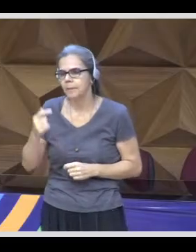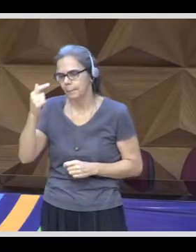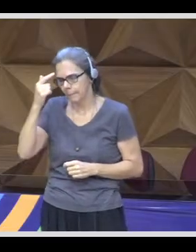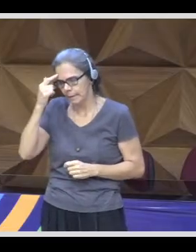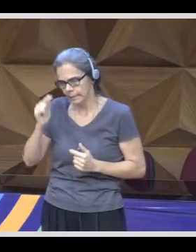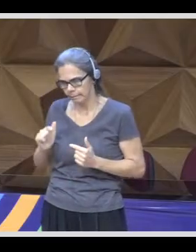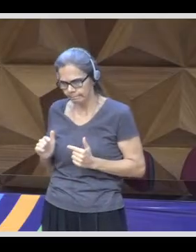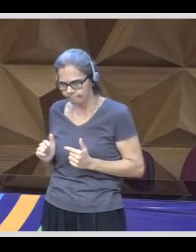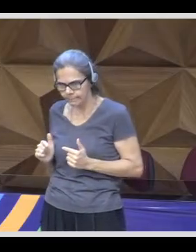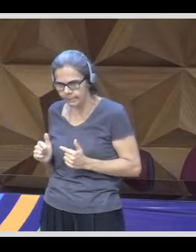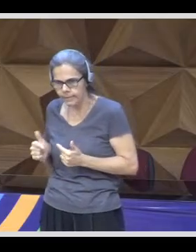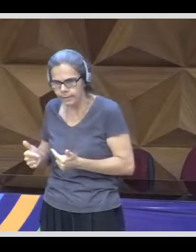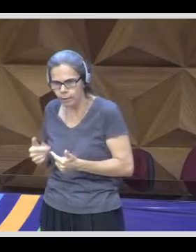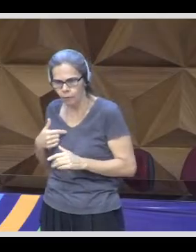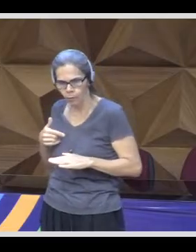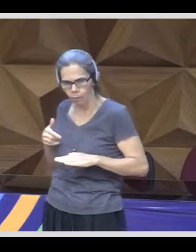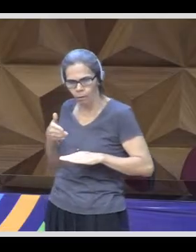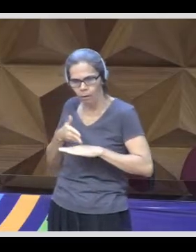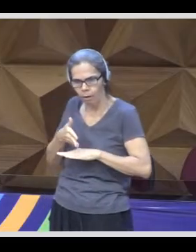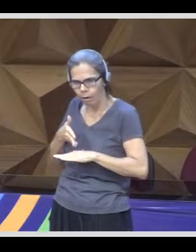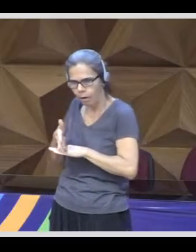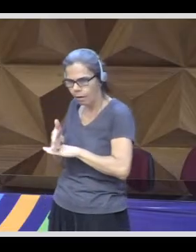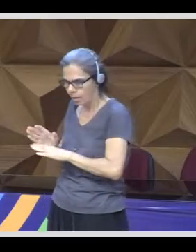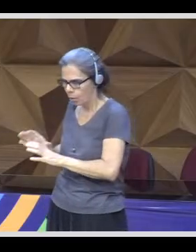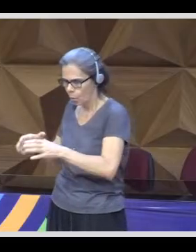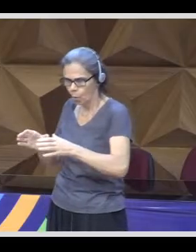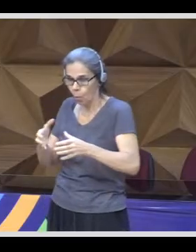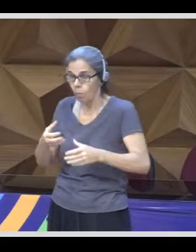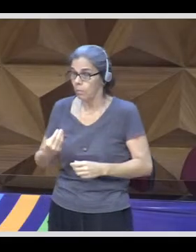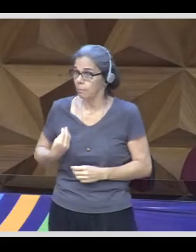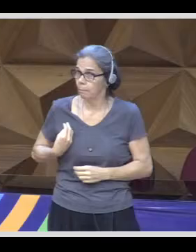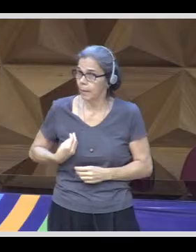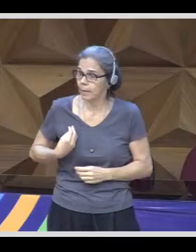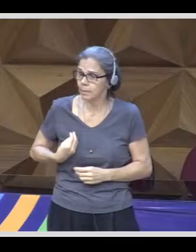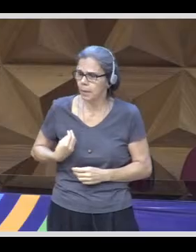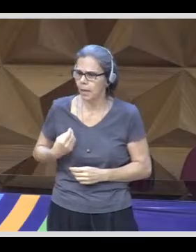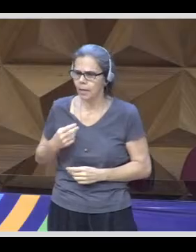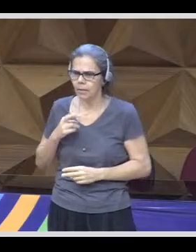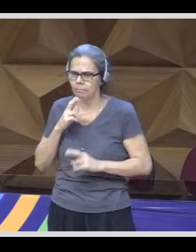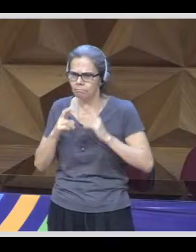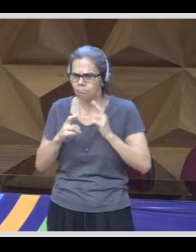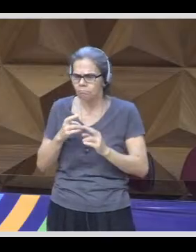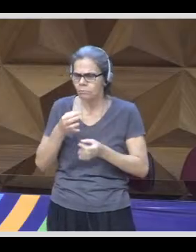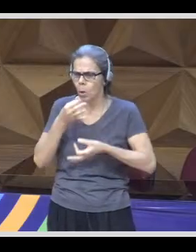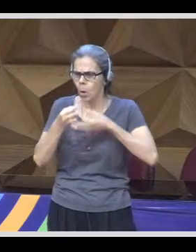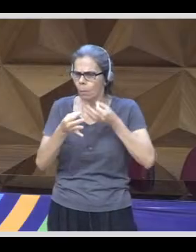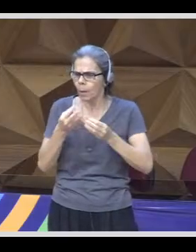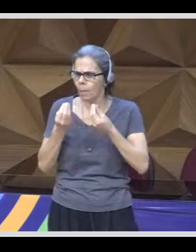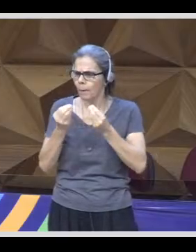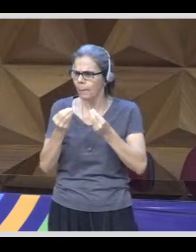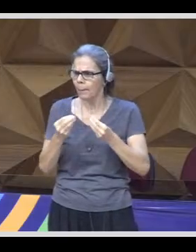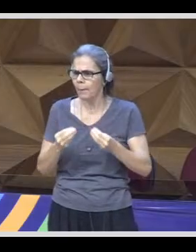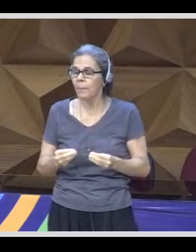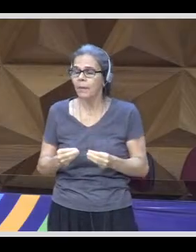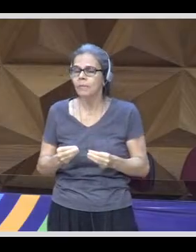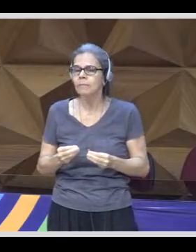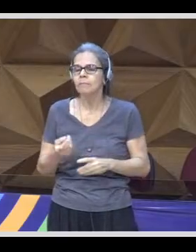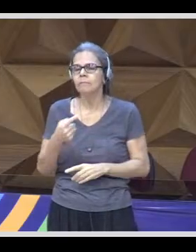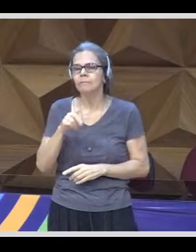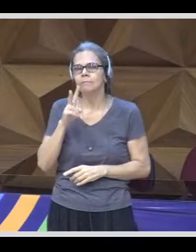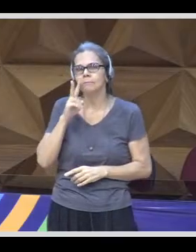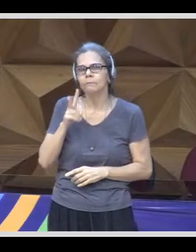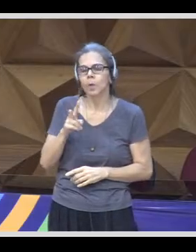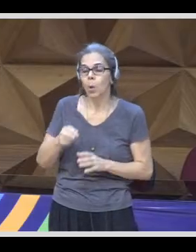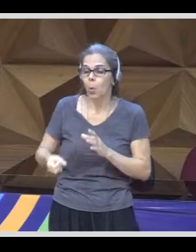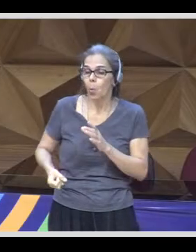groups, what we did is we correlated user curiosity with engagement. Engagement meaning the number of messages that the user